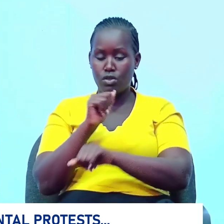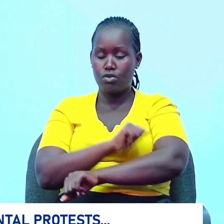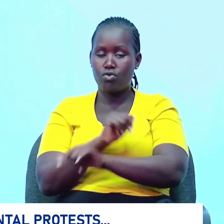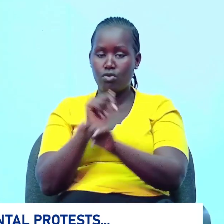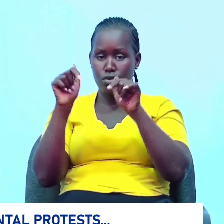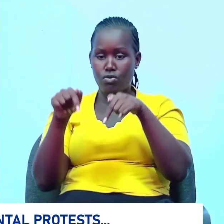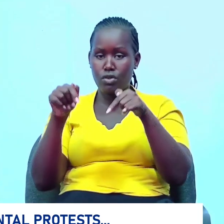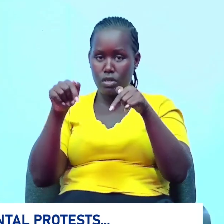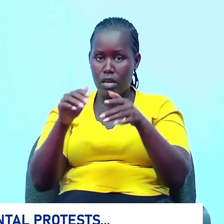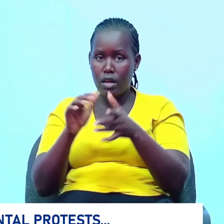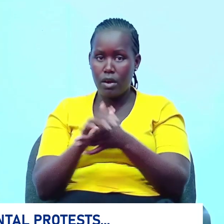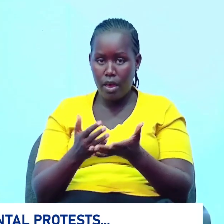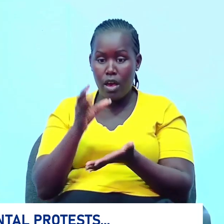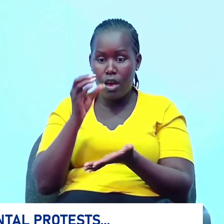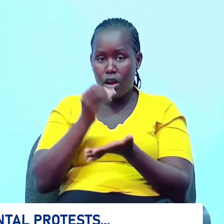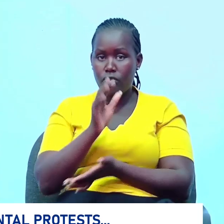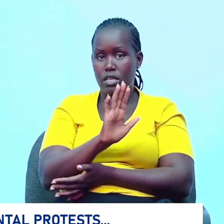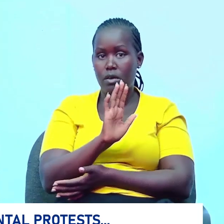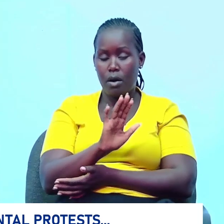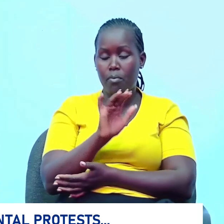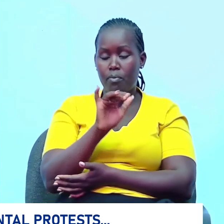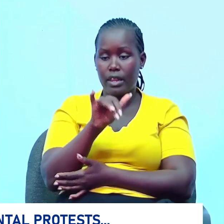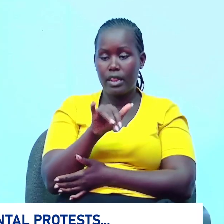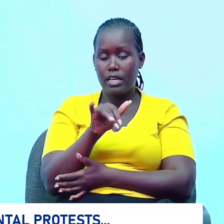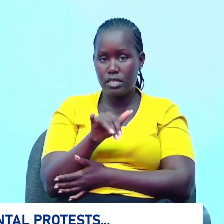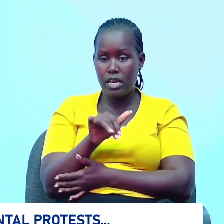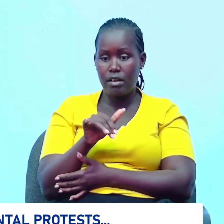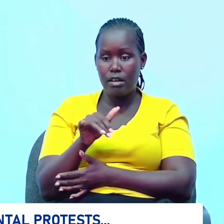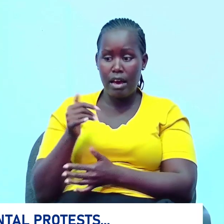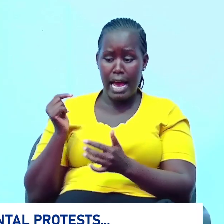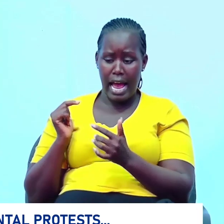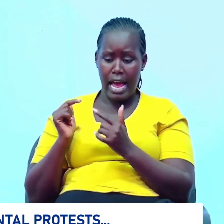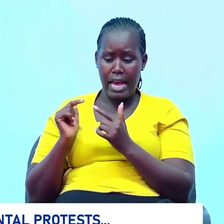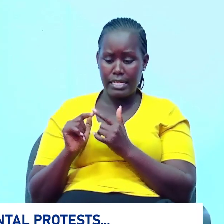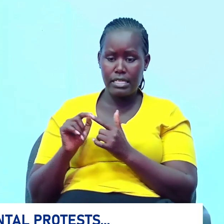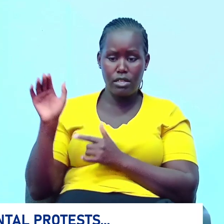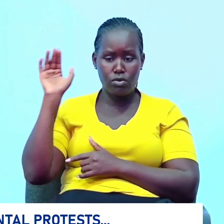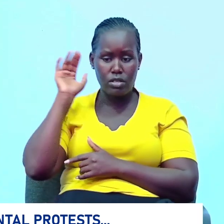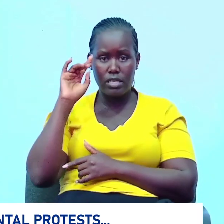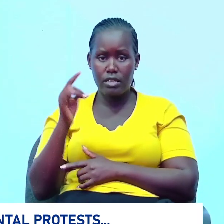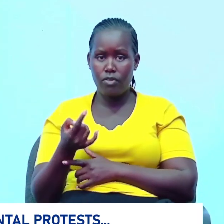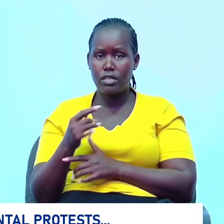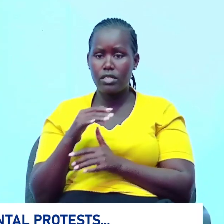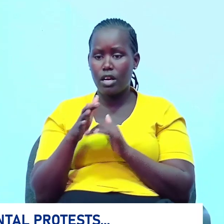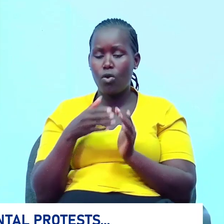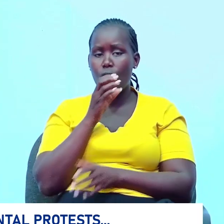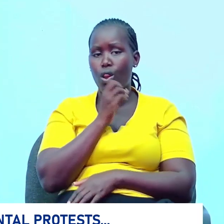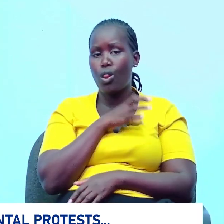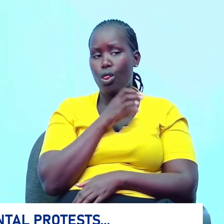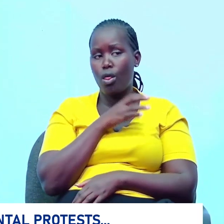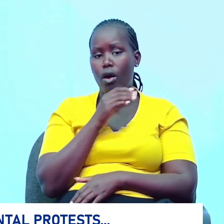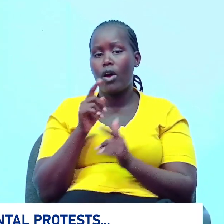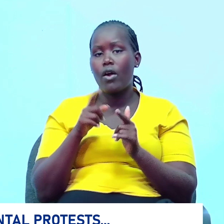tukaweka kufuli katika ofisi yake ya kwamba mpaka tusikiswe kwanza katika hizi malalamiko zetu, ndio